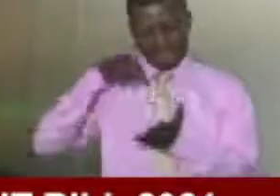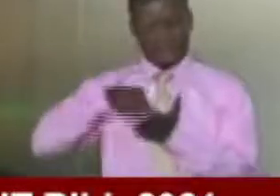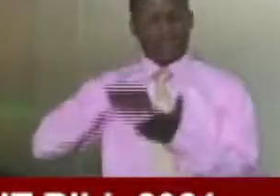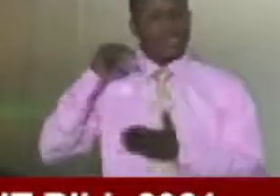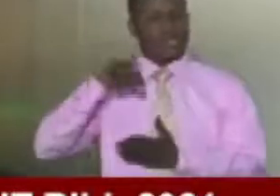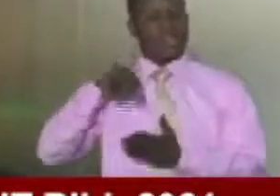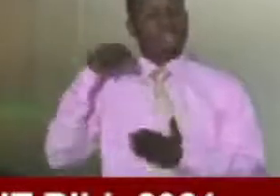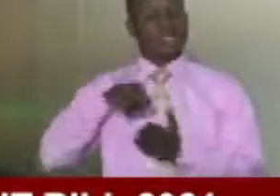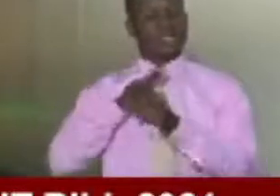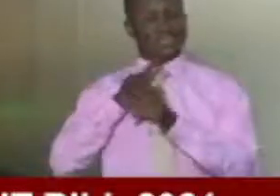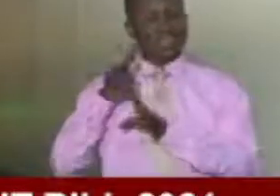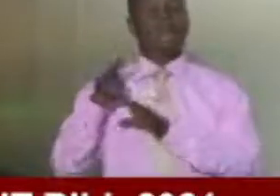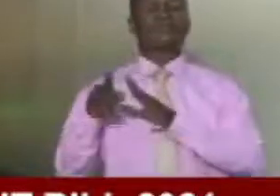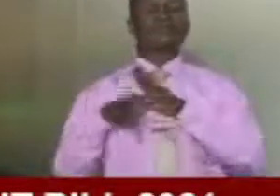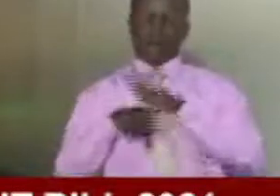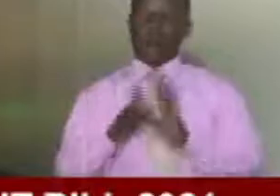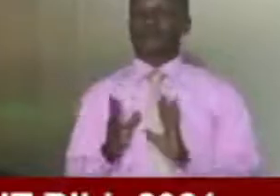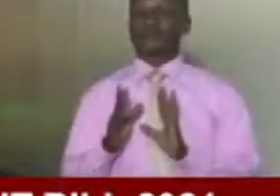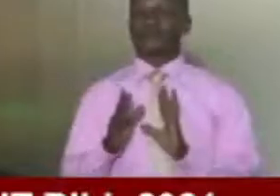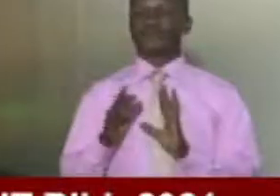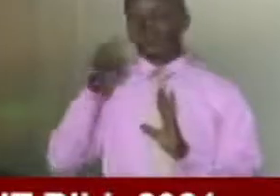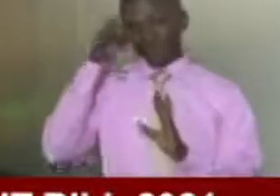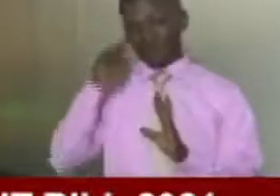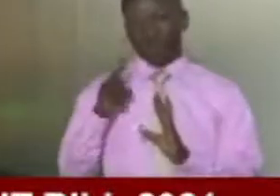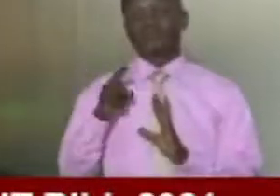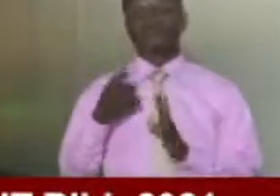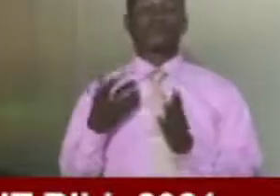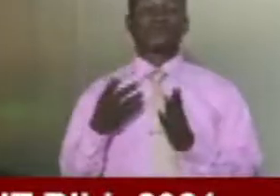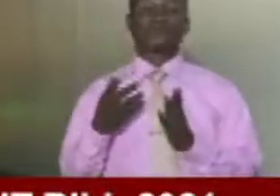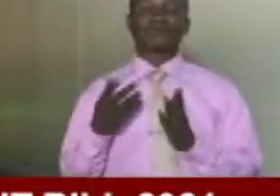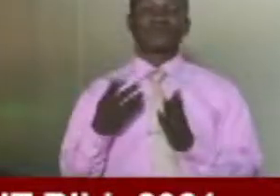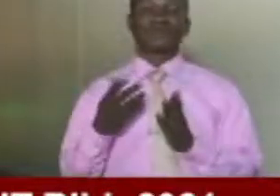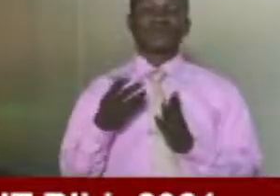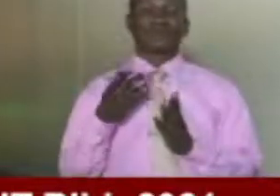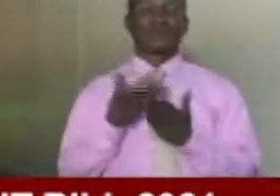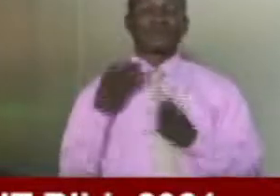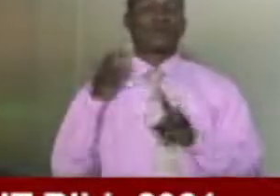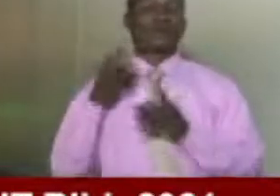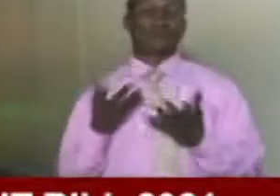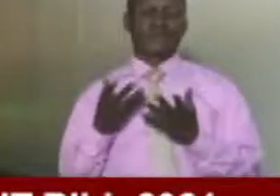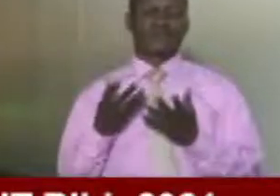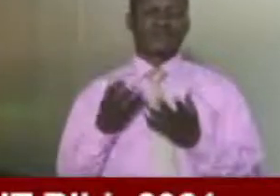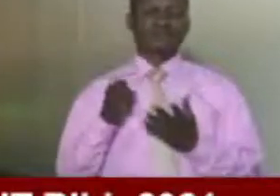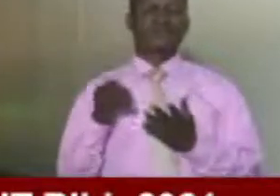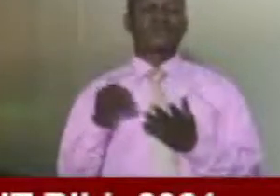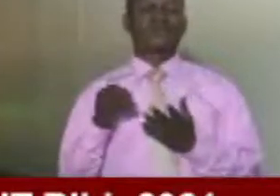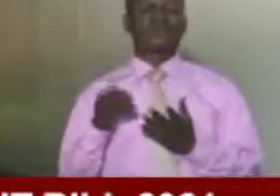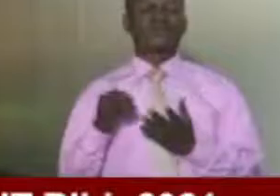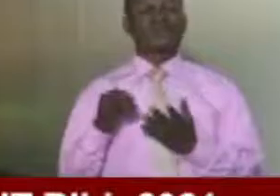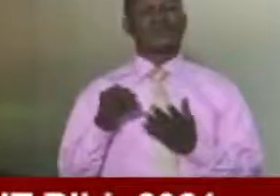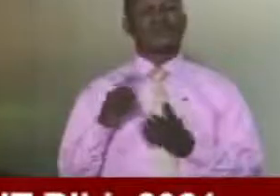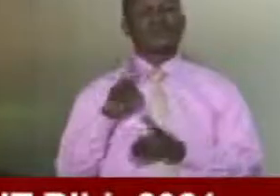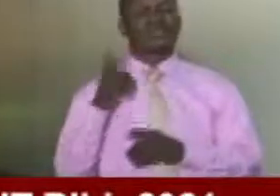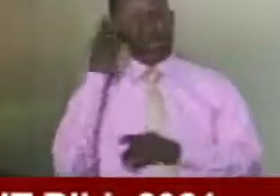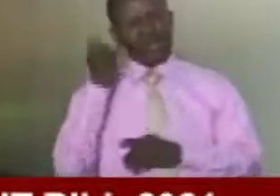direct transmission of results electronically from the polling, you know, points. So the point is this: why do they